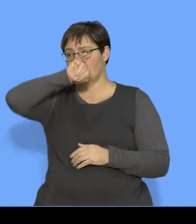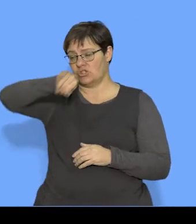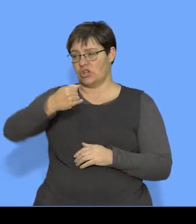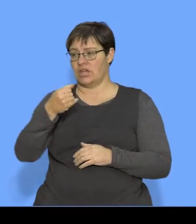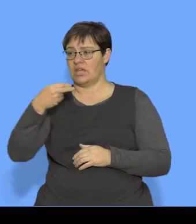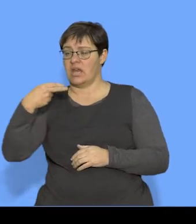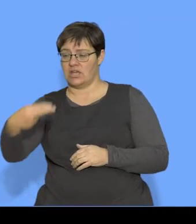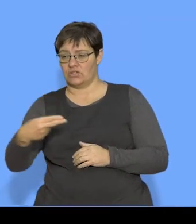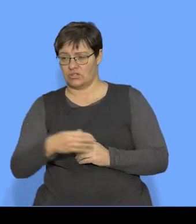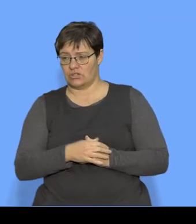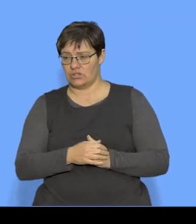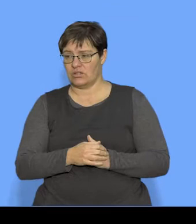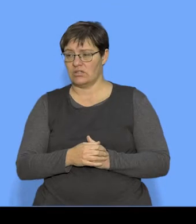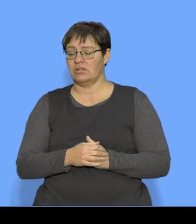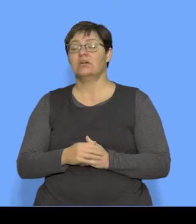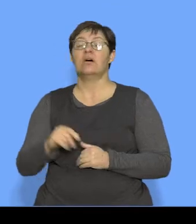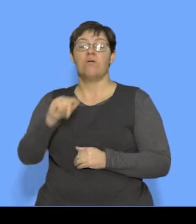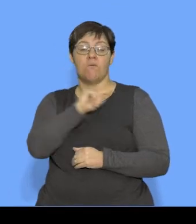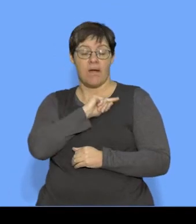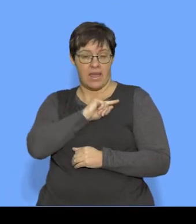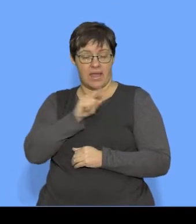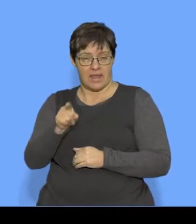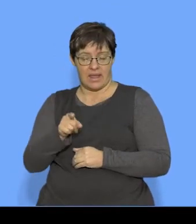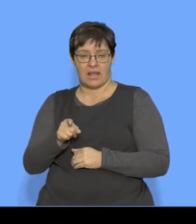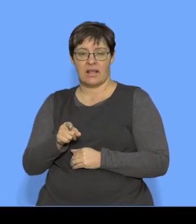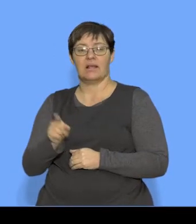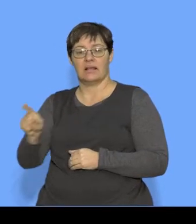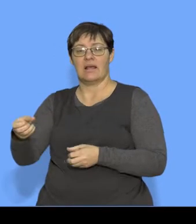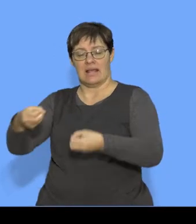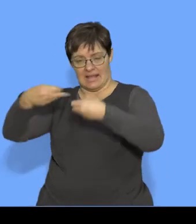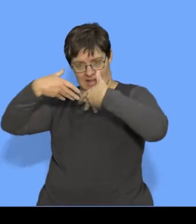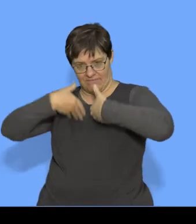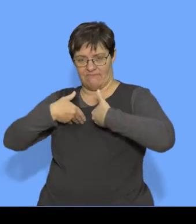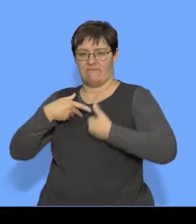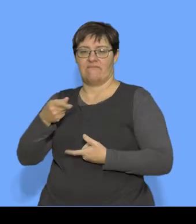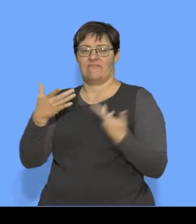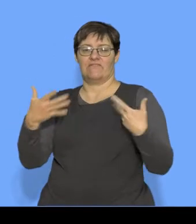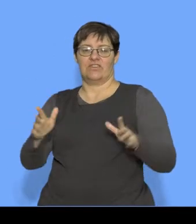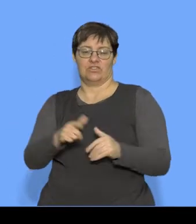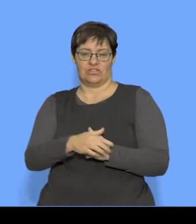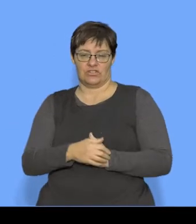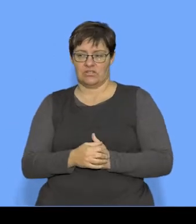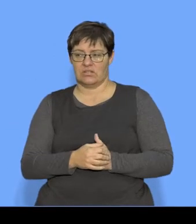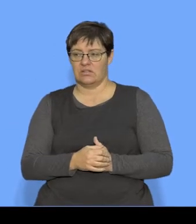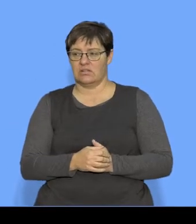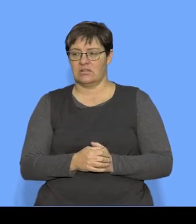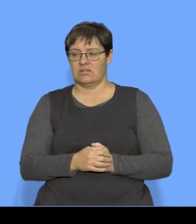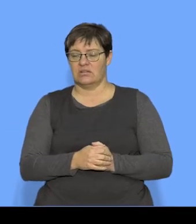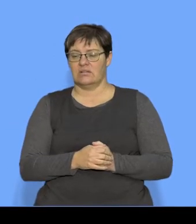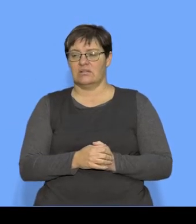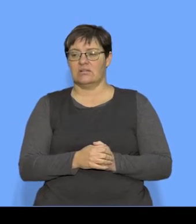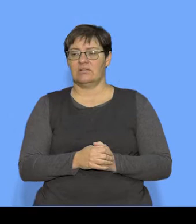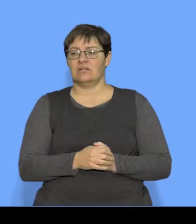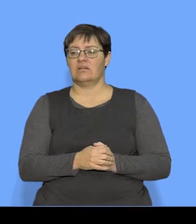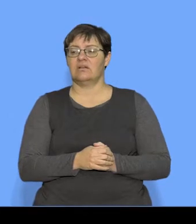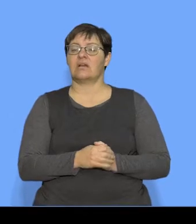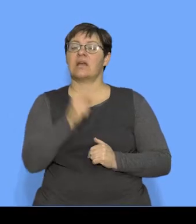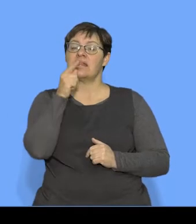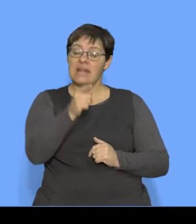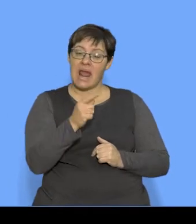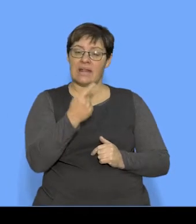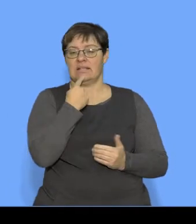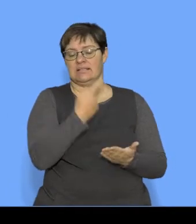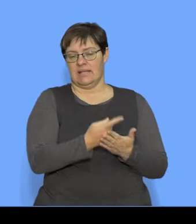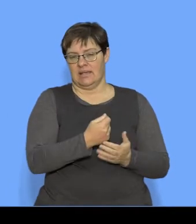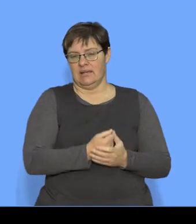to JH, and this will be because I was given that that is the case.